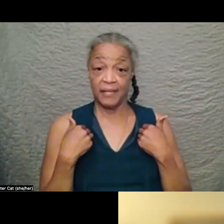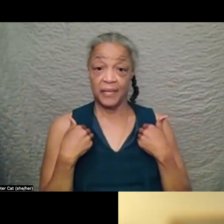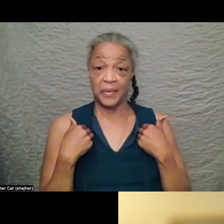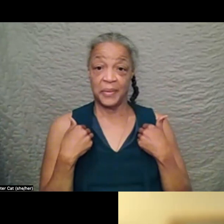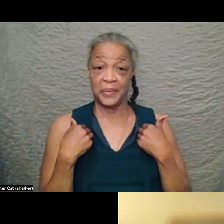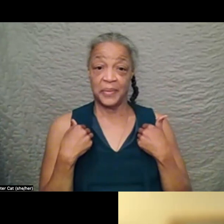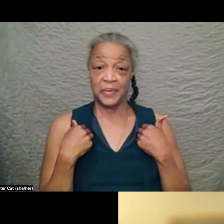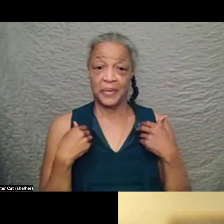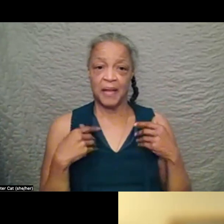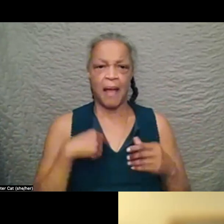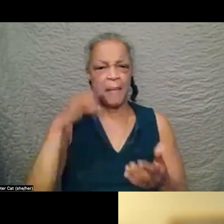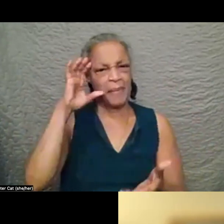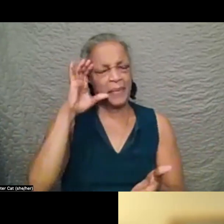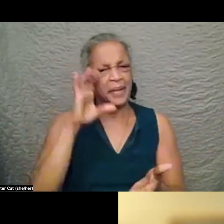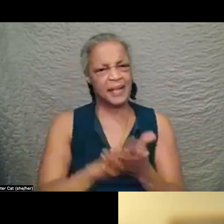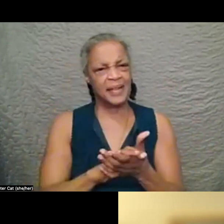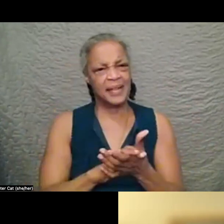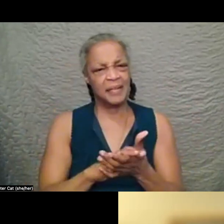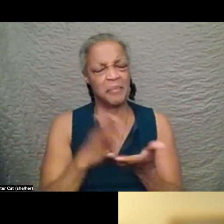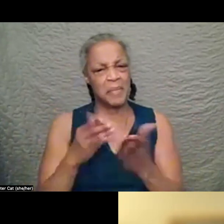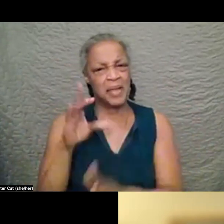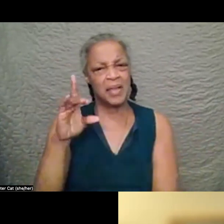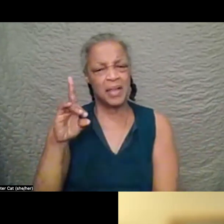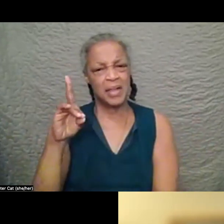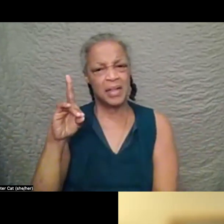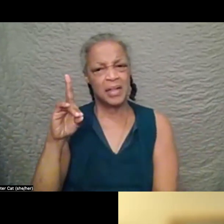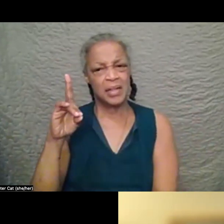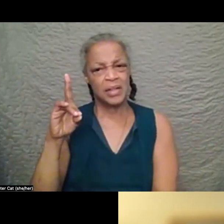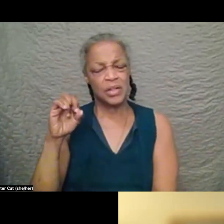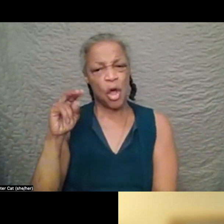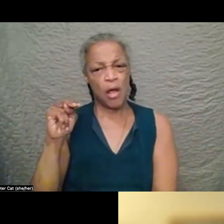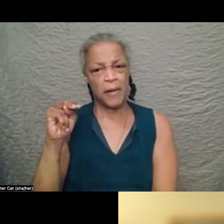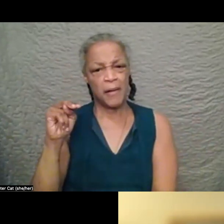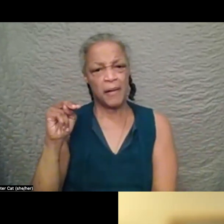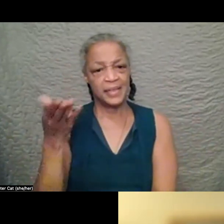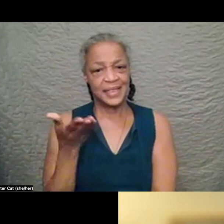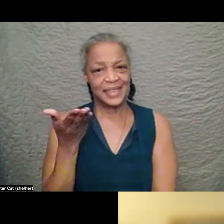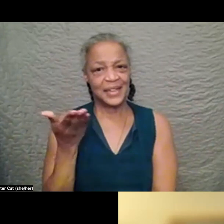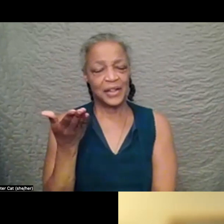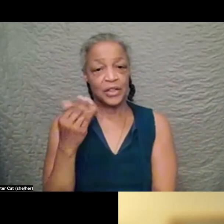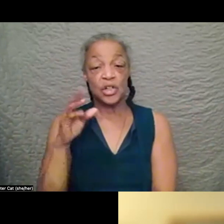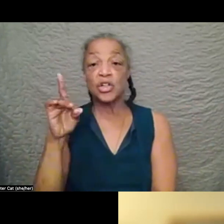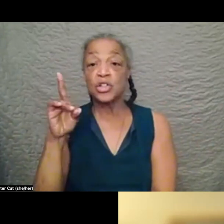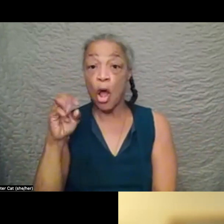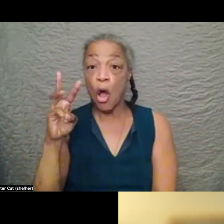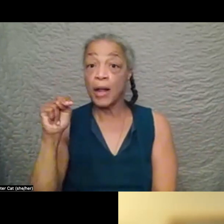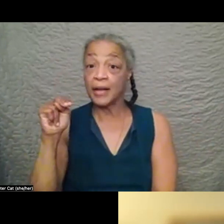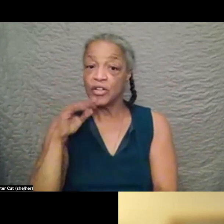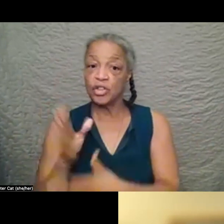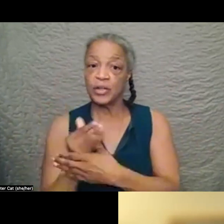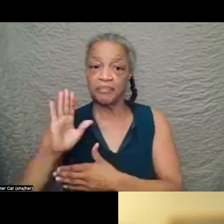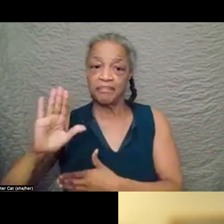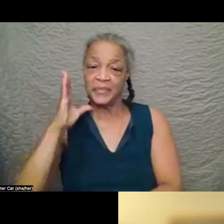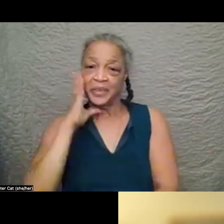I believe maybe Dawn is on, who like shared also about her experience. And like